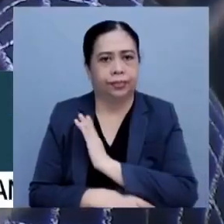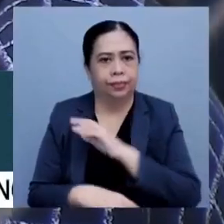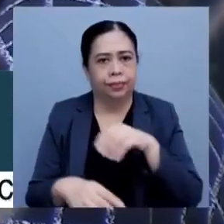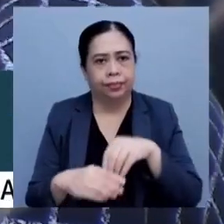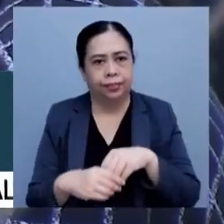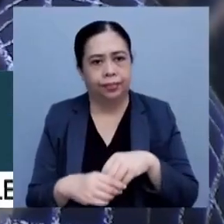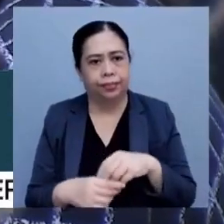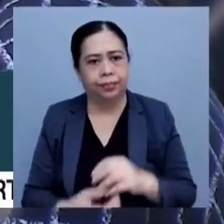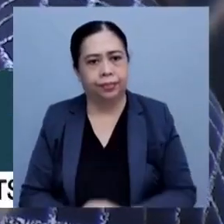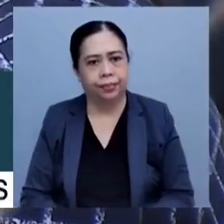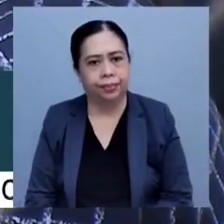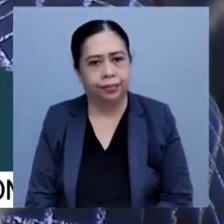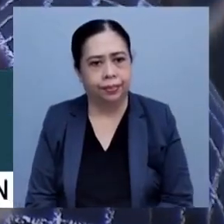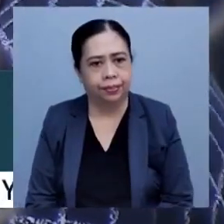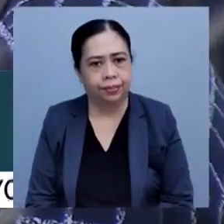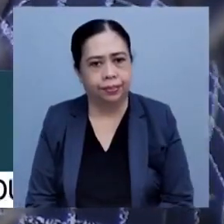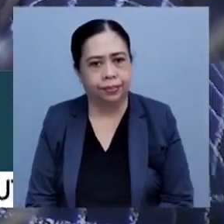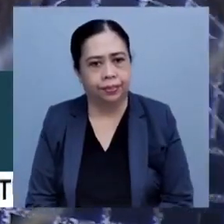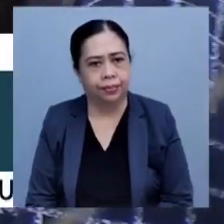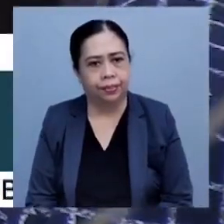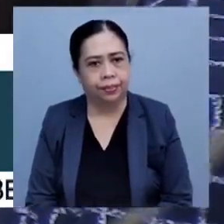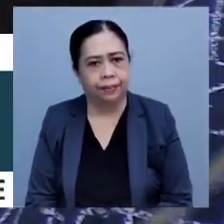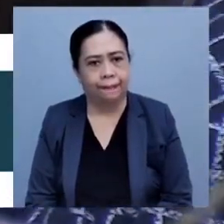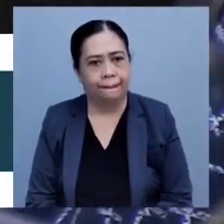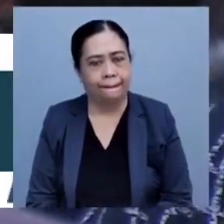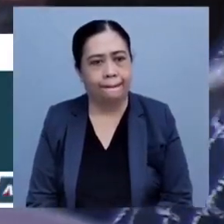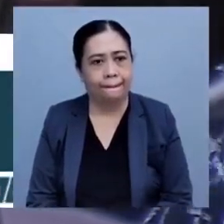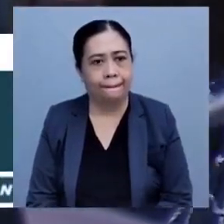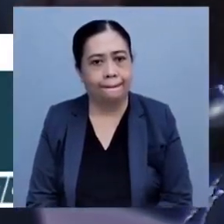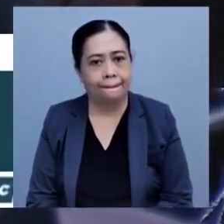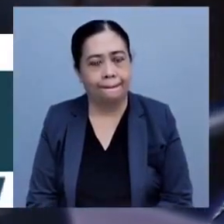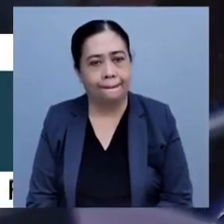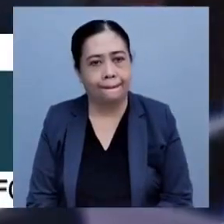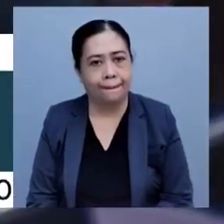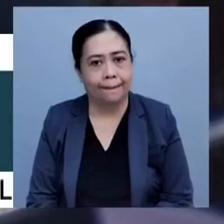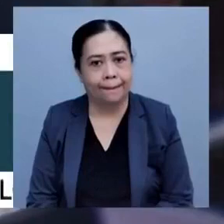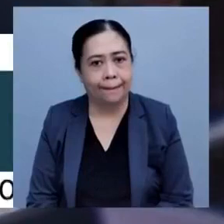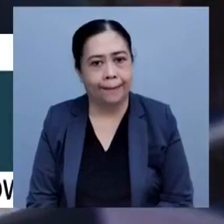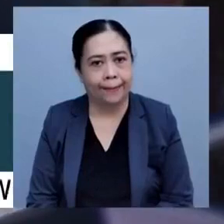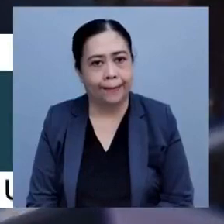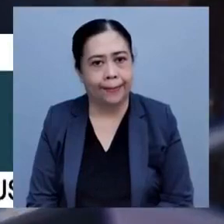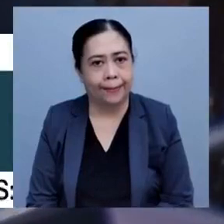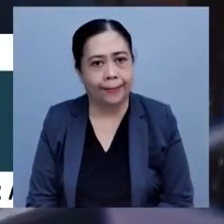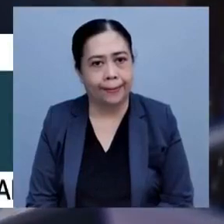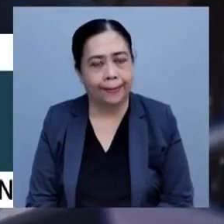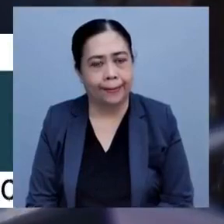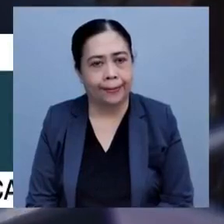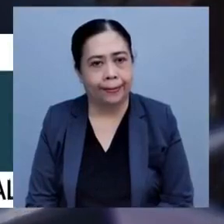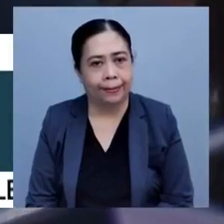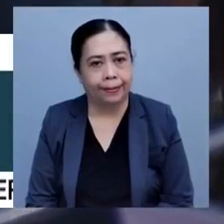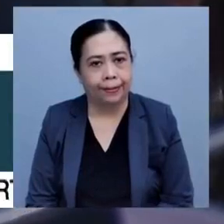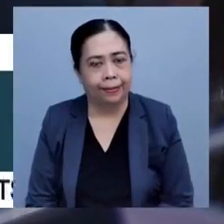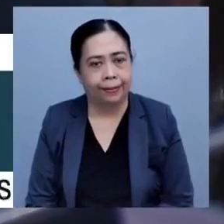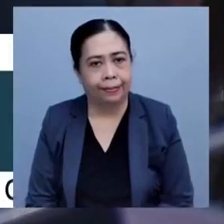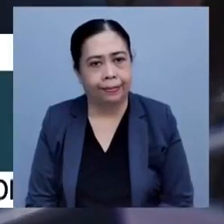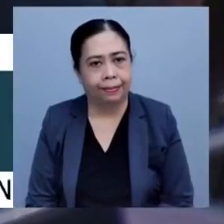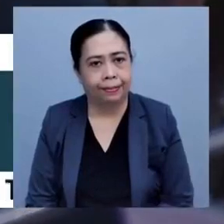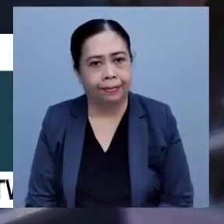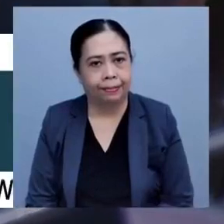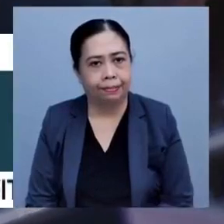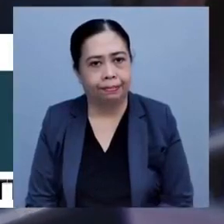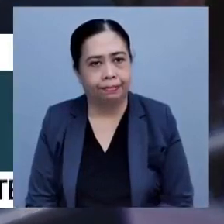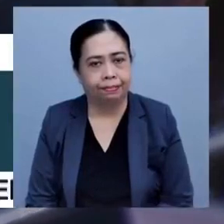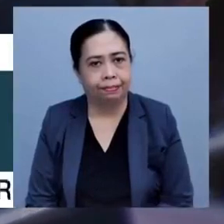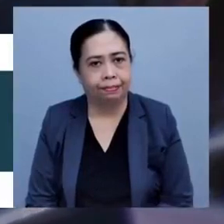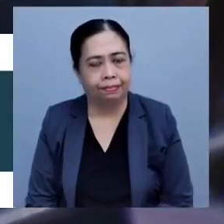The list of candidates for three positions, the president and CEO of the council,